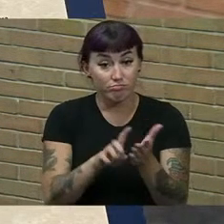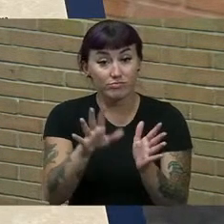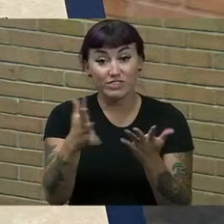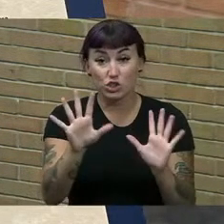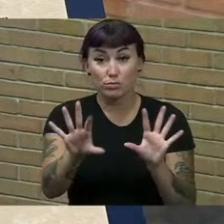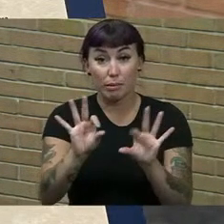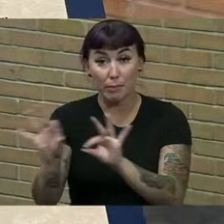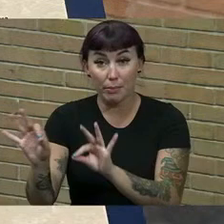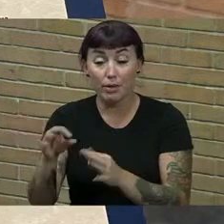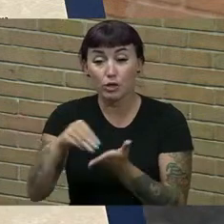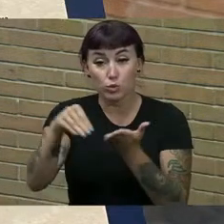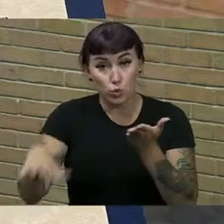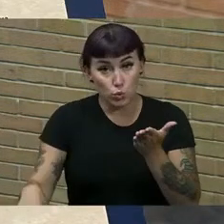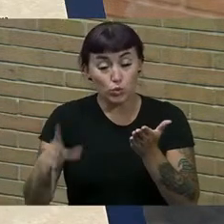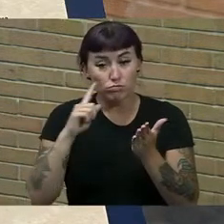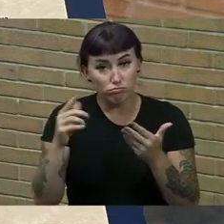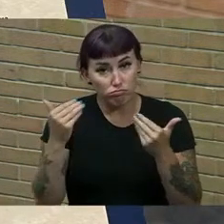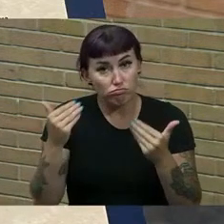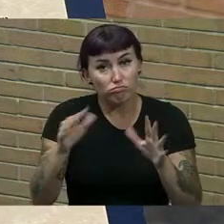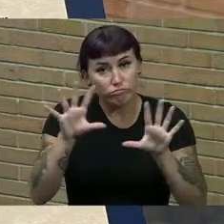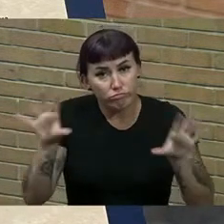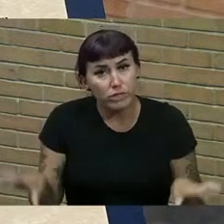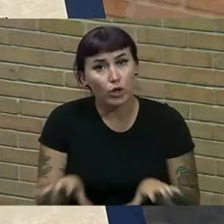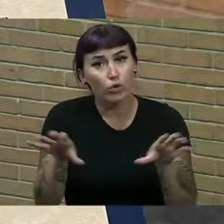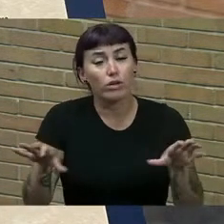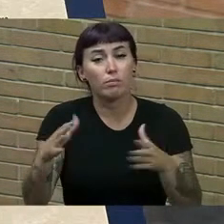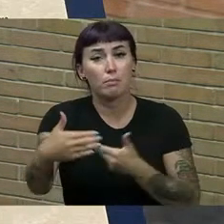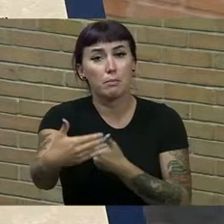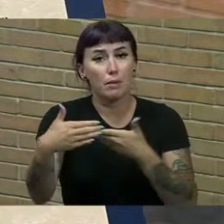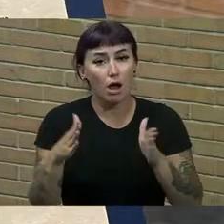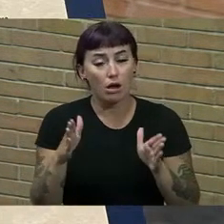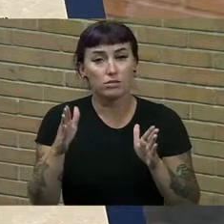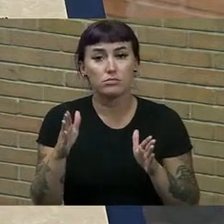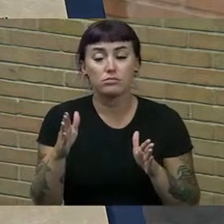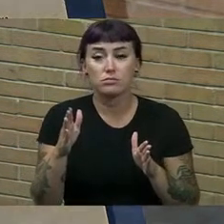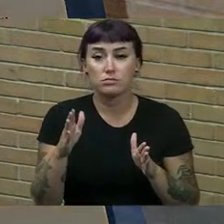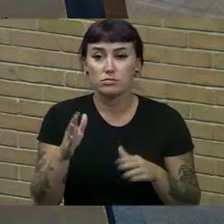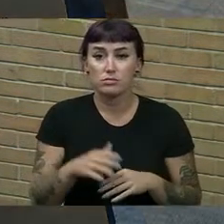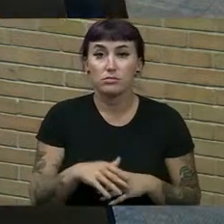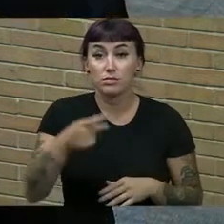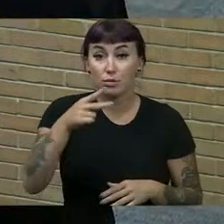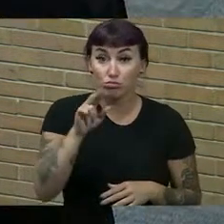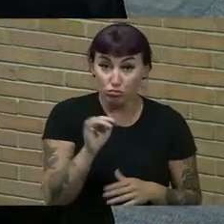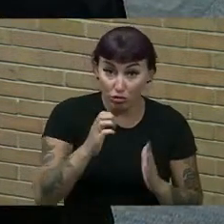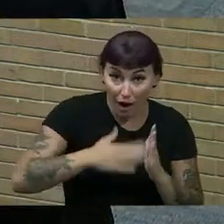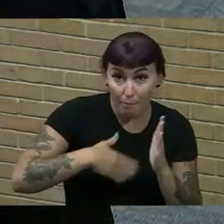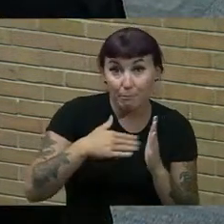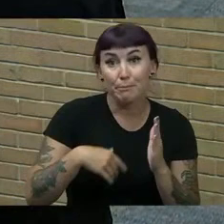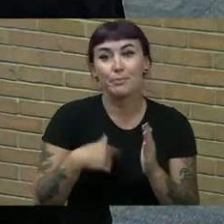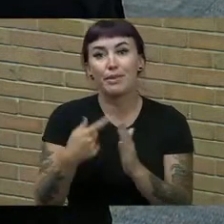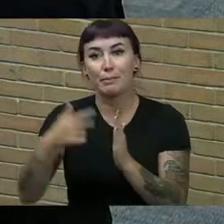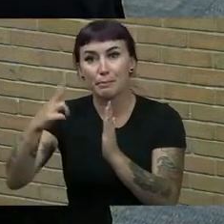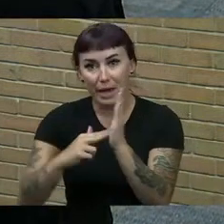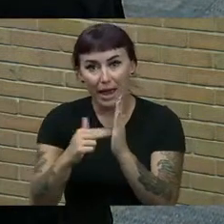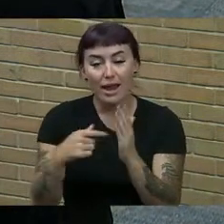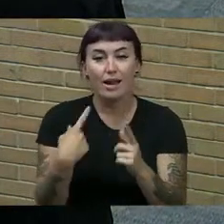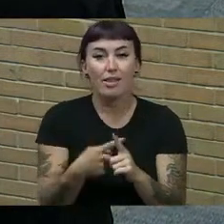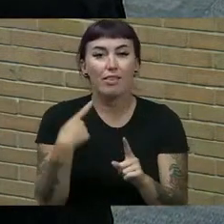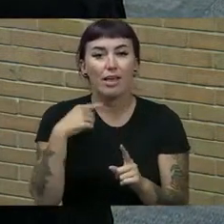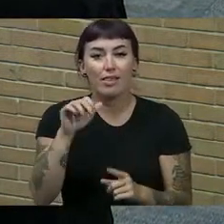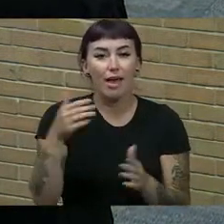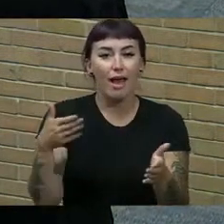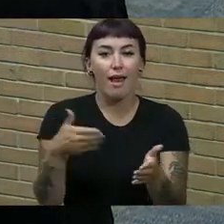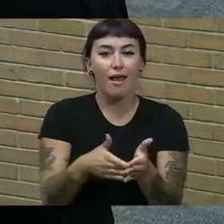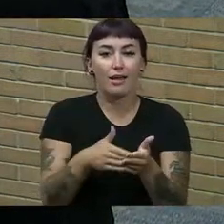selected, students undertook decorating the boxes, which were primed, painted, and anti-graffiti sealed